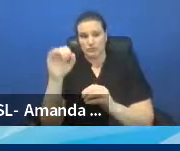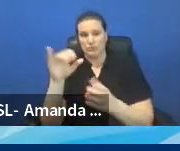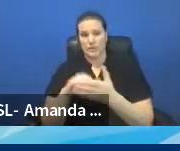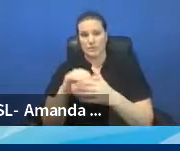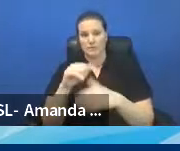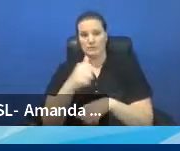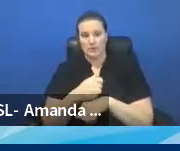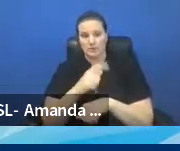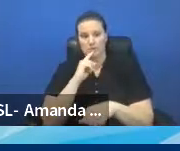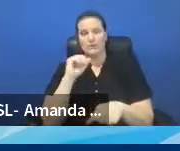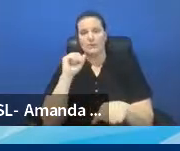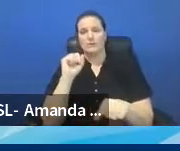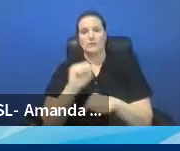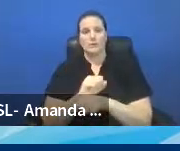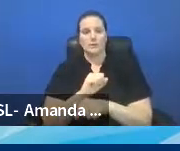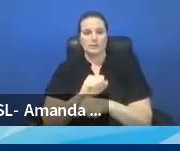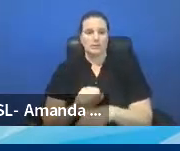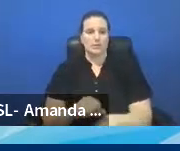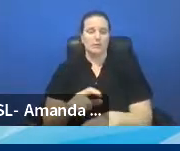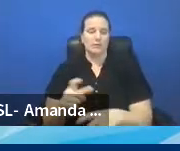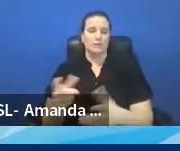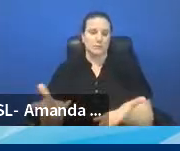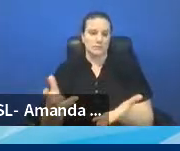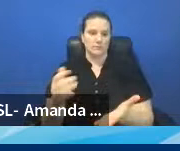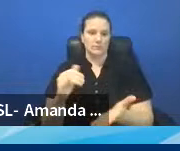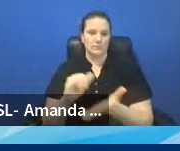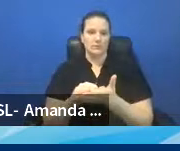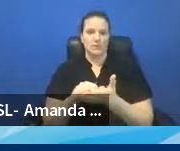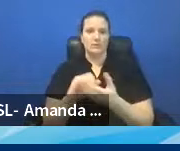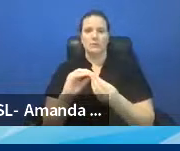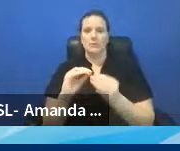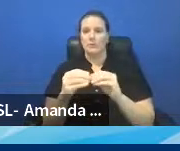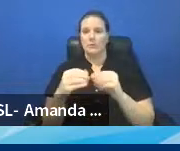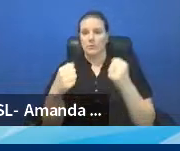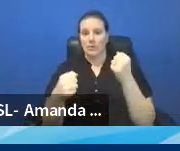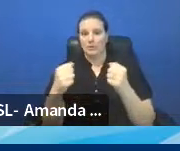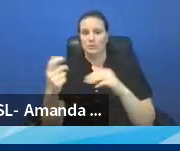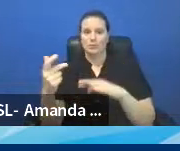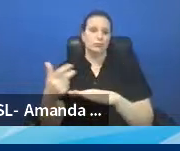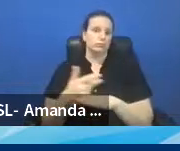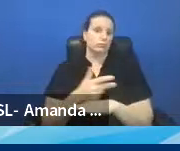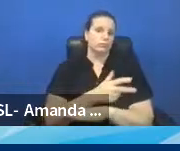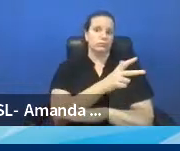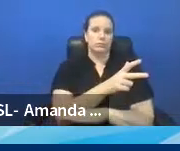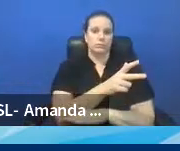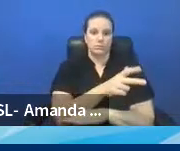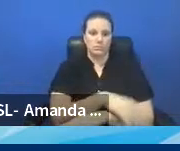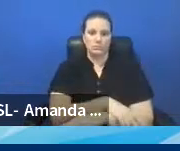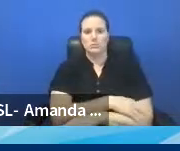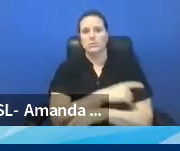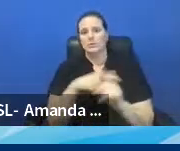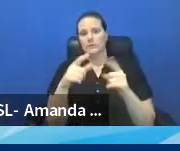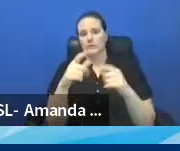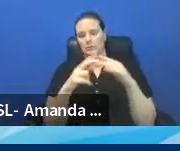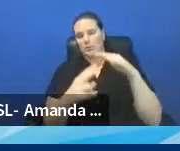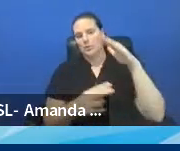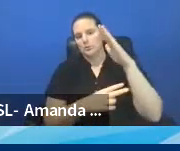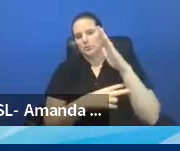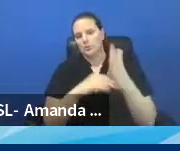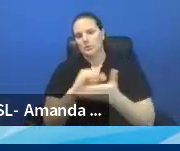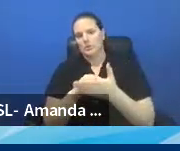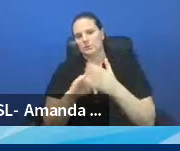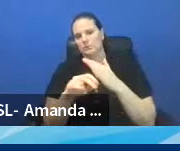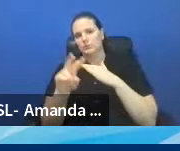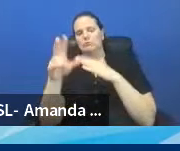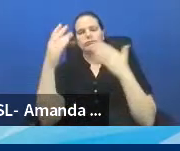on actuals. That's not projected. The number of cars that would route to a different facility, that one is